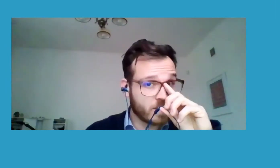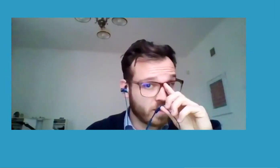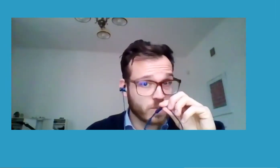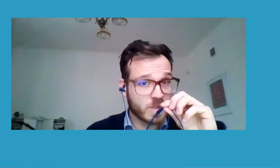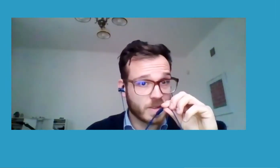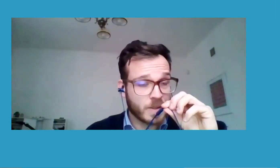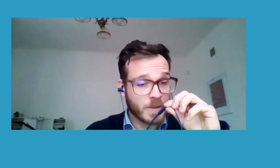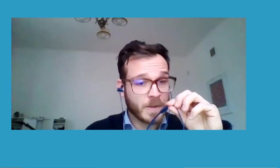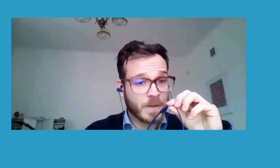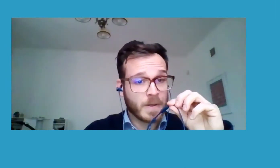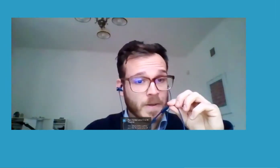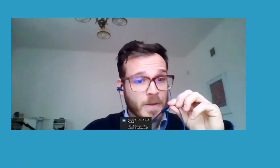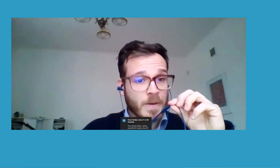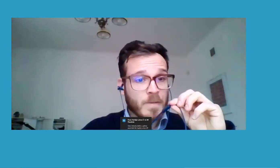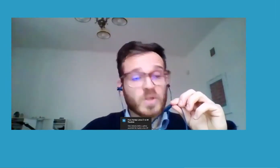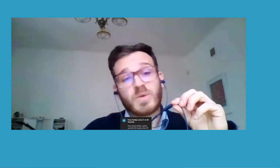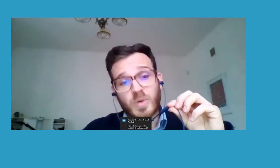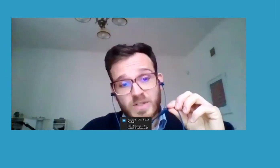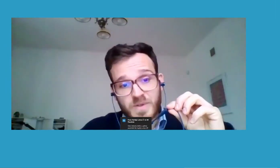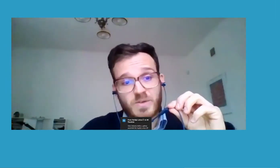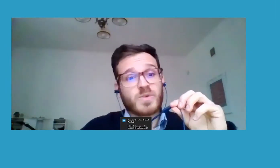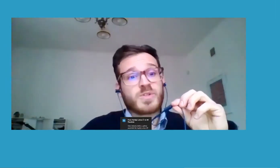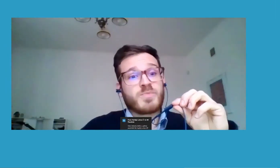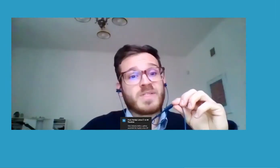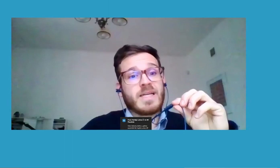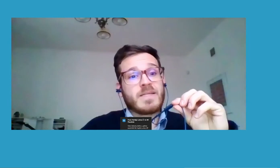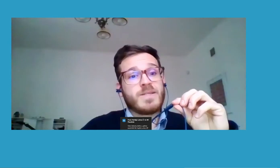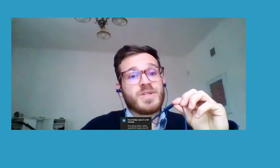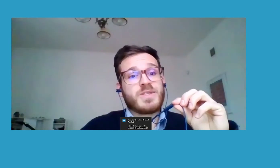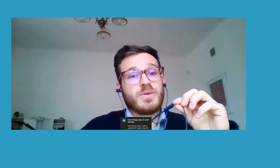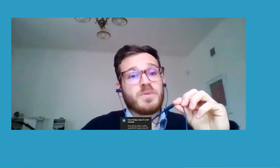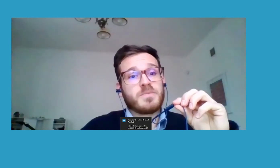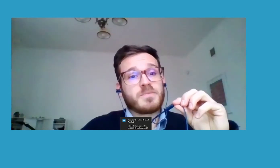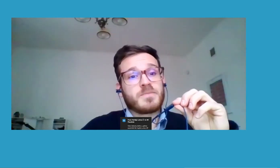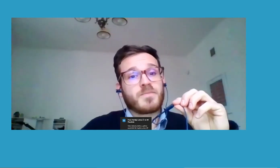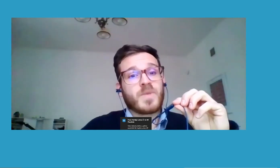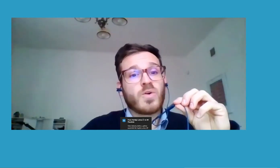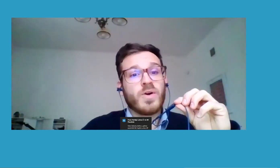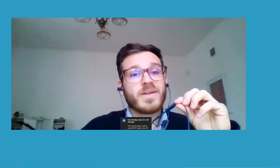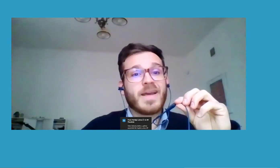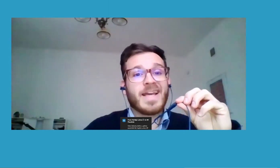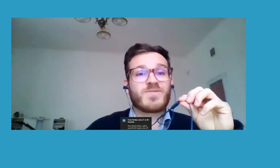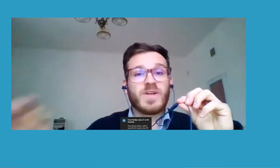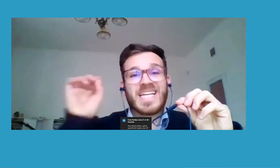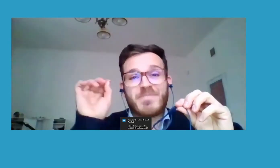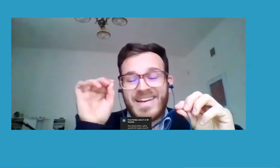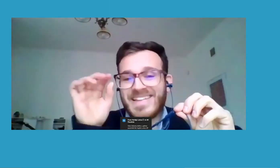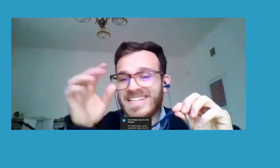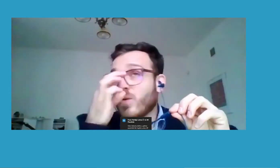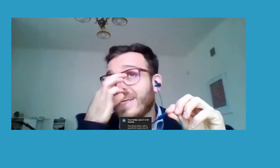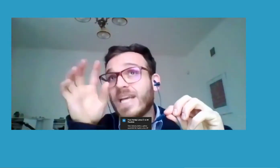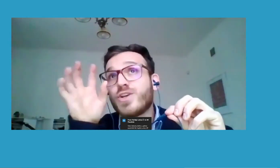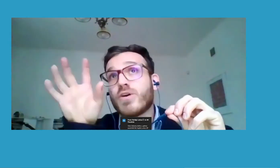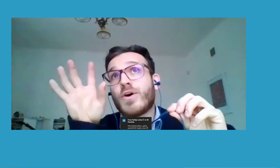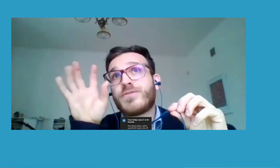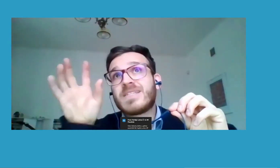that might encounter those. Not only police officer, of course, prosecutors and judges too. The court has further